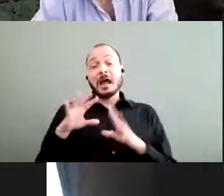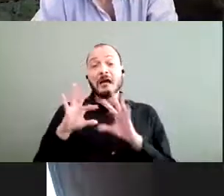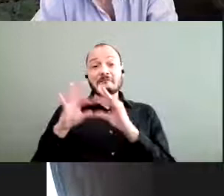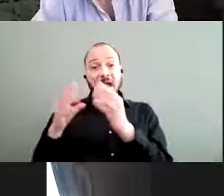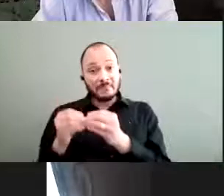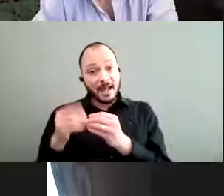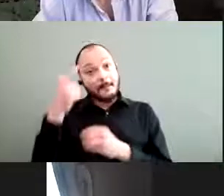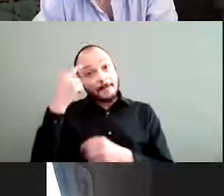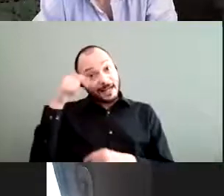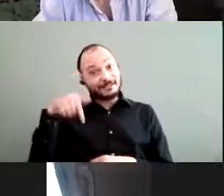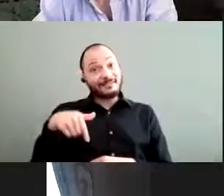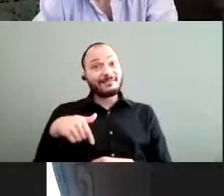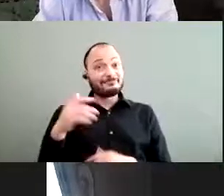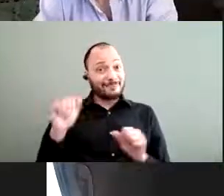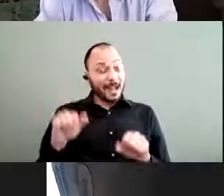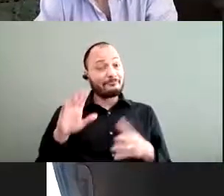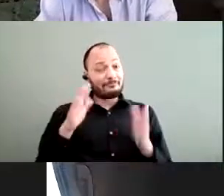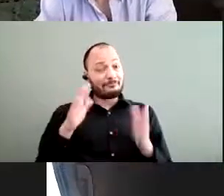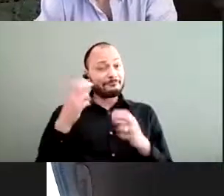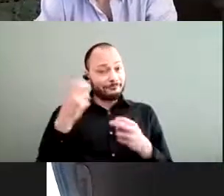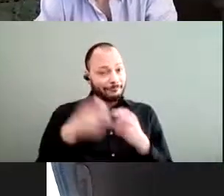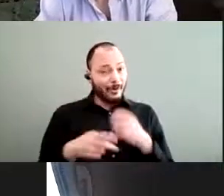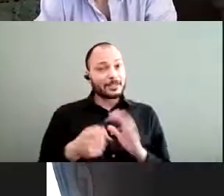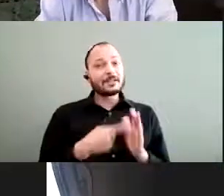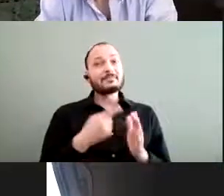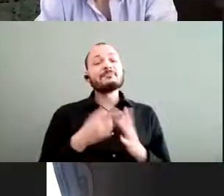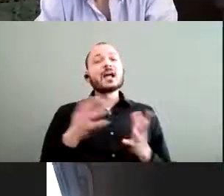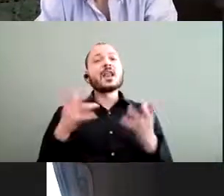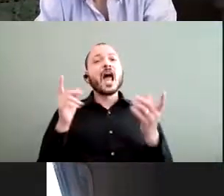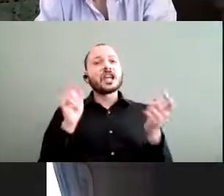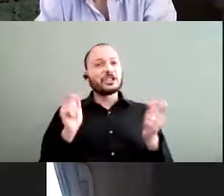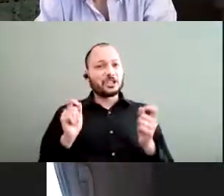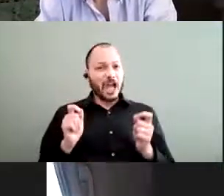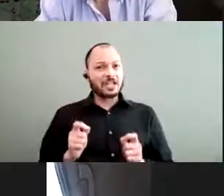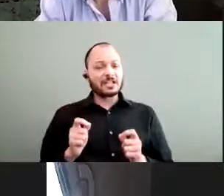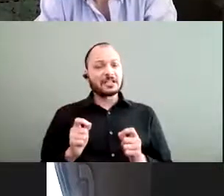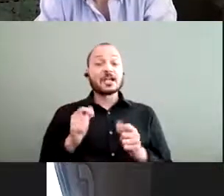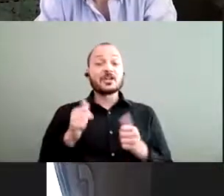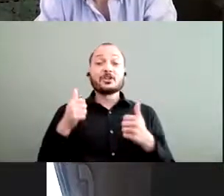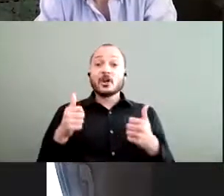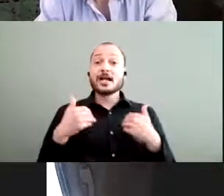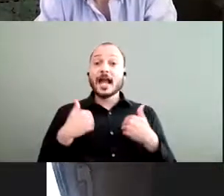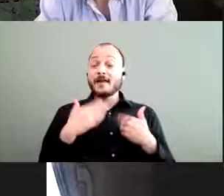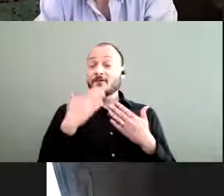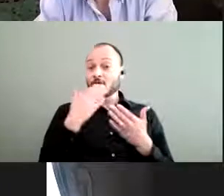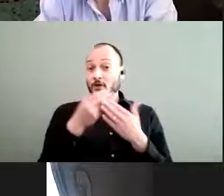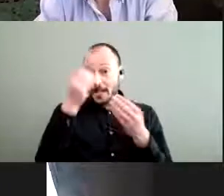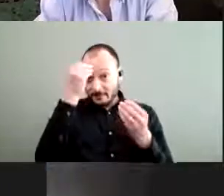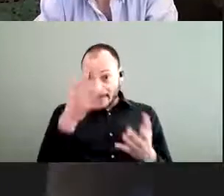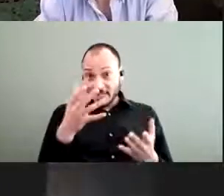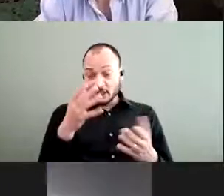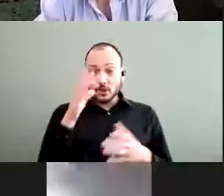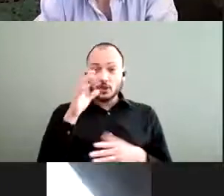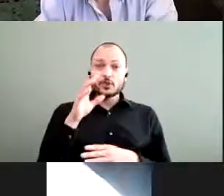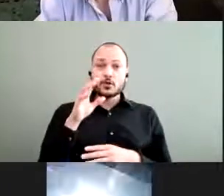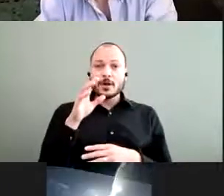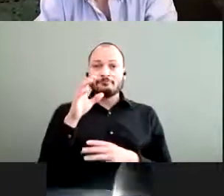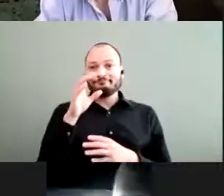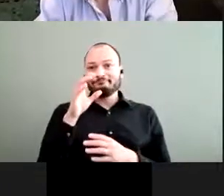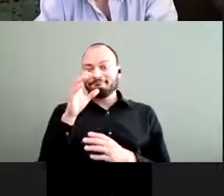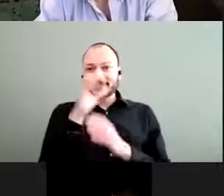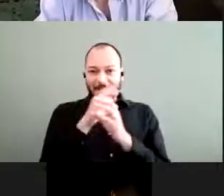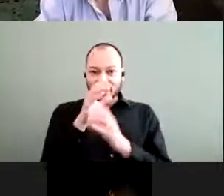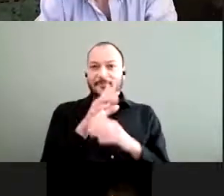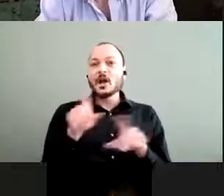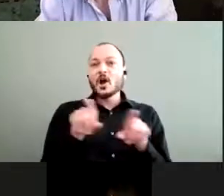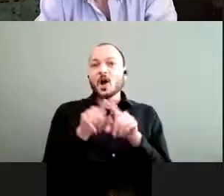this stuff can get really hard sometimes. There's been a lot of changes and it's great to have good information to navigate. So we also wanna connect you